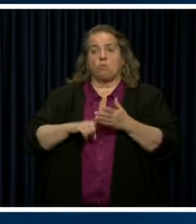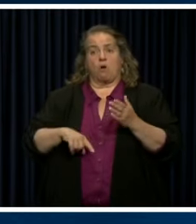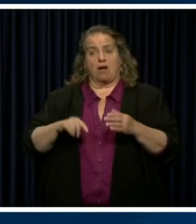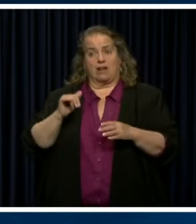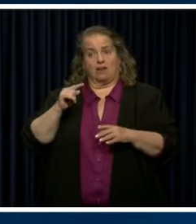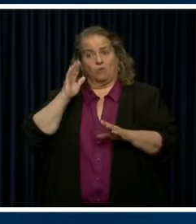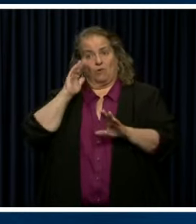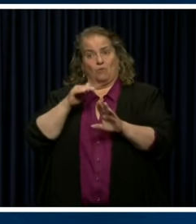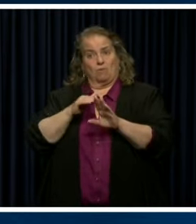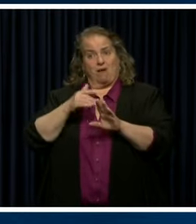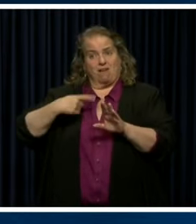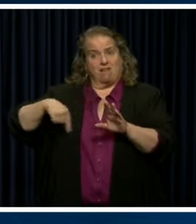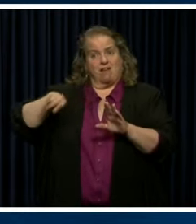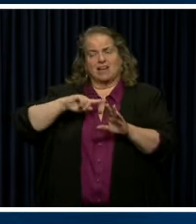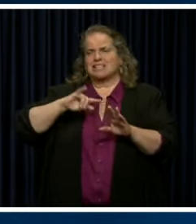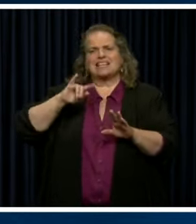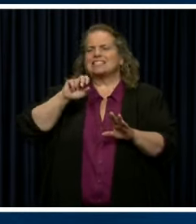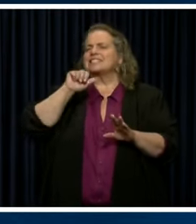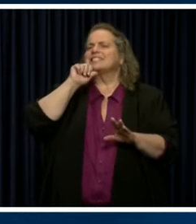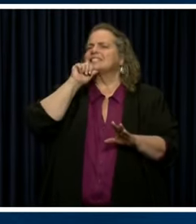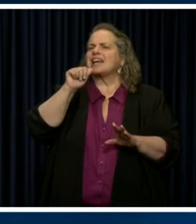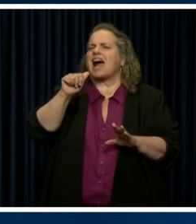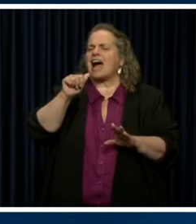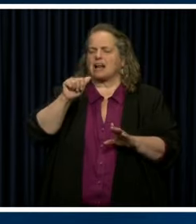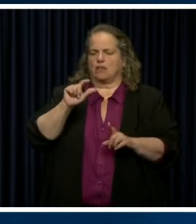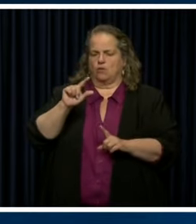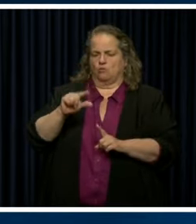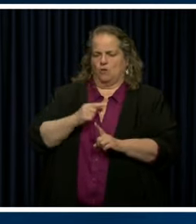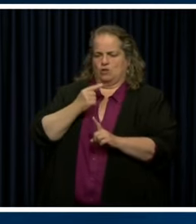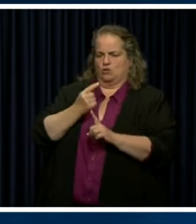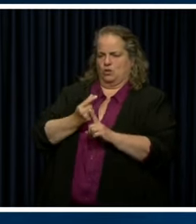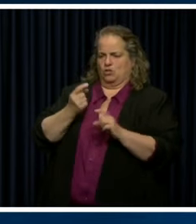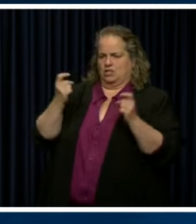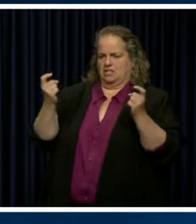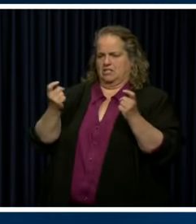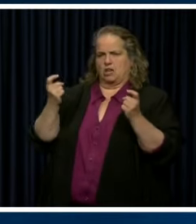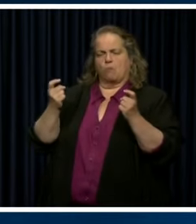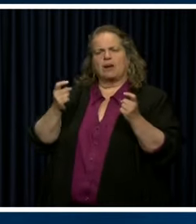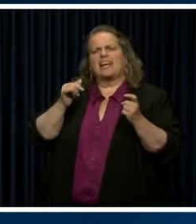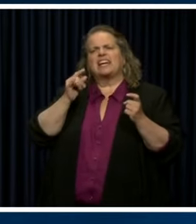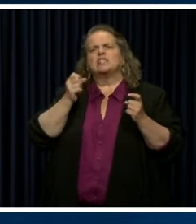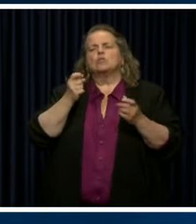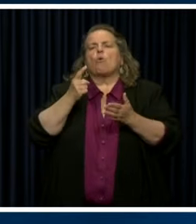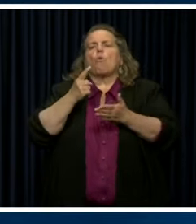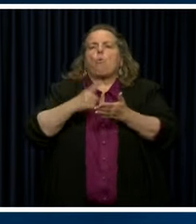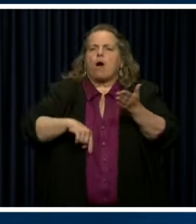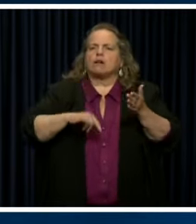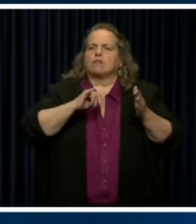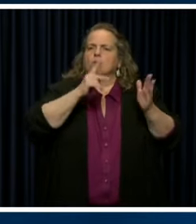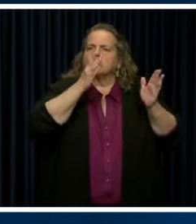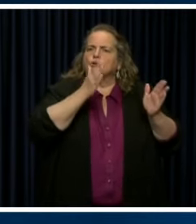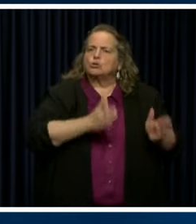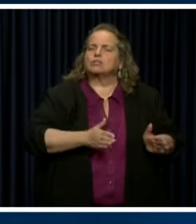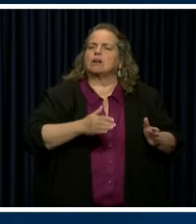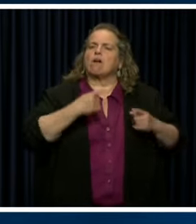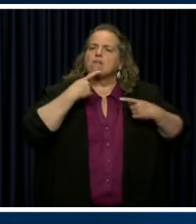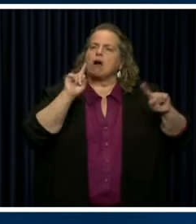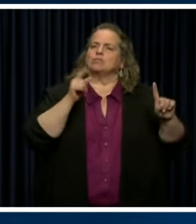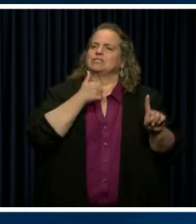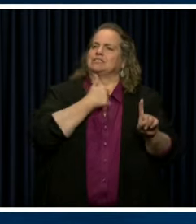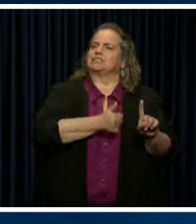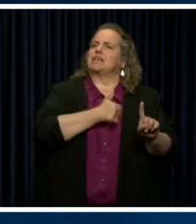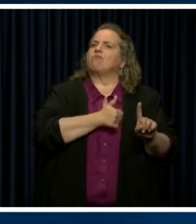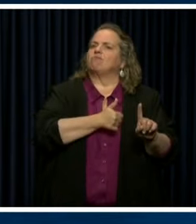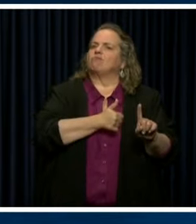of is it's not the actual graduation ceremony, it's the accomplishment itself. And maybe when